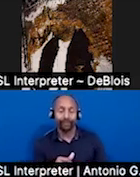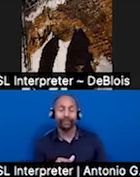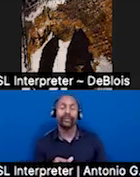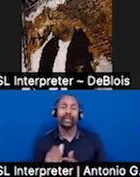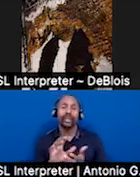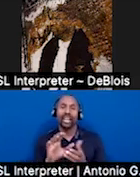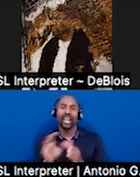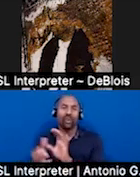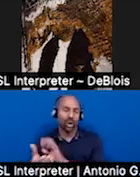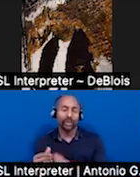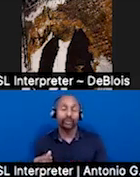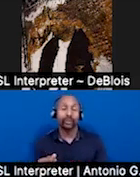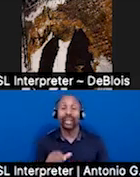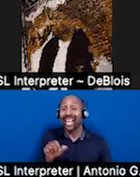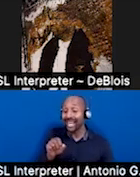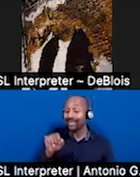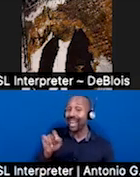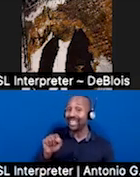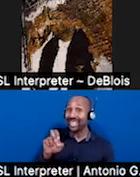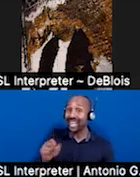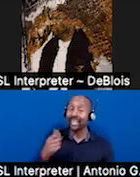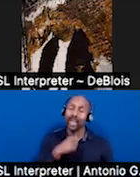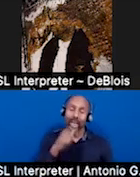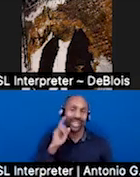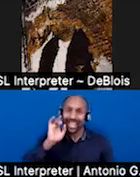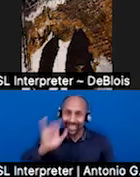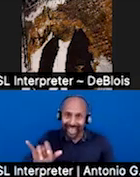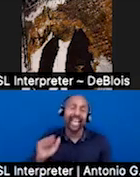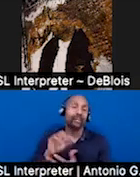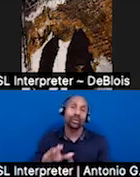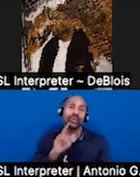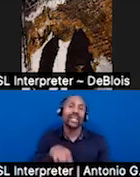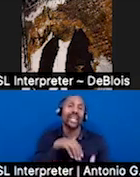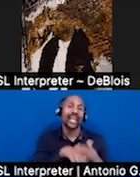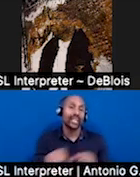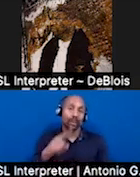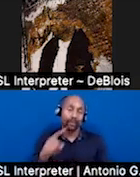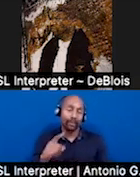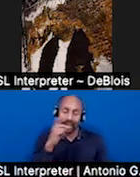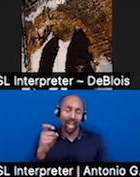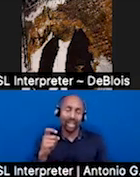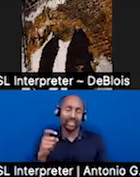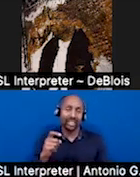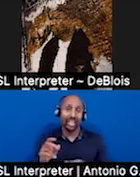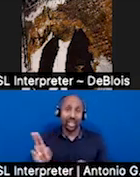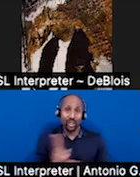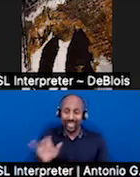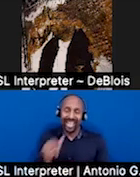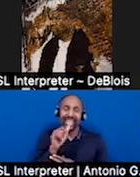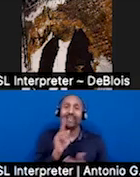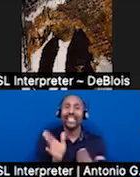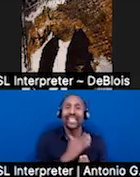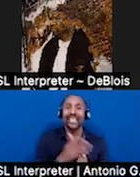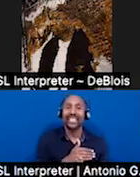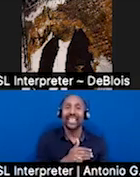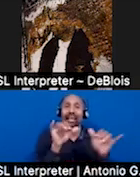not necessarily accessible because it's not the same ease of use as other students who don't have disabilities having access at the same time